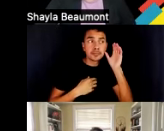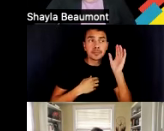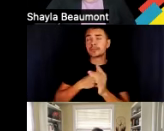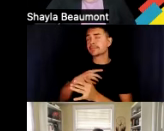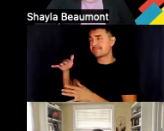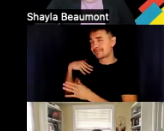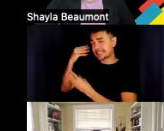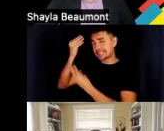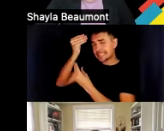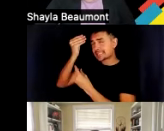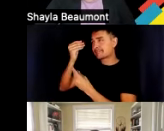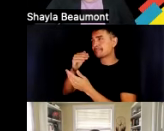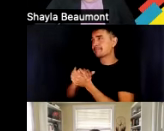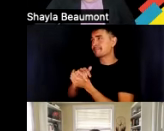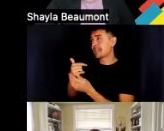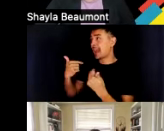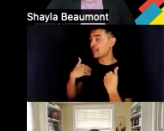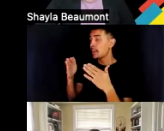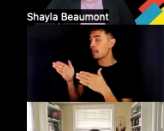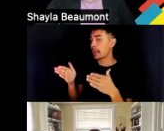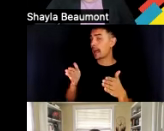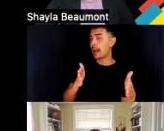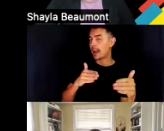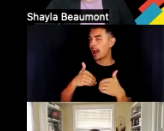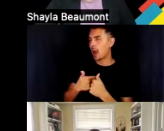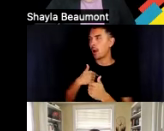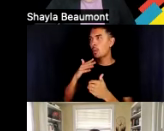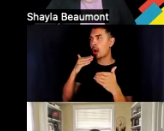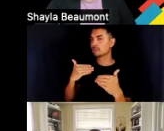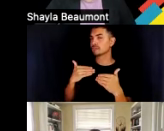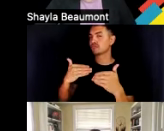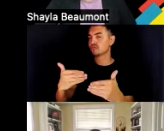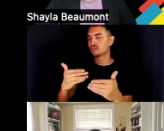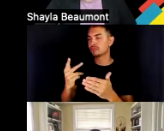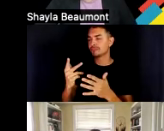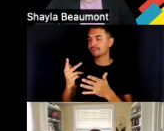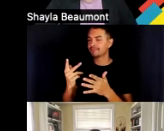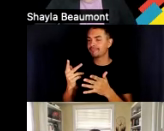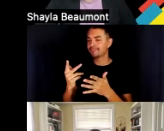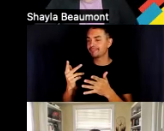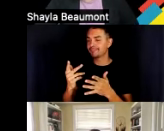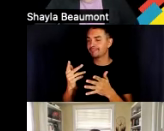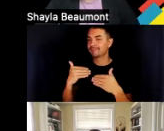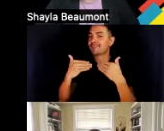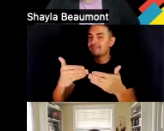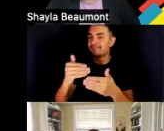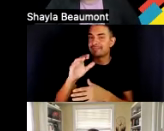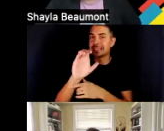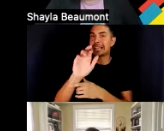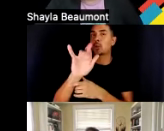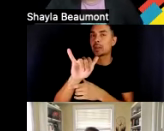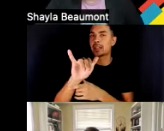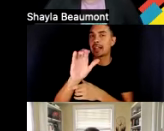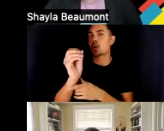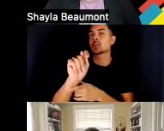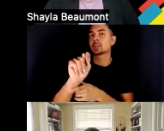or has a plan, right, about how they're going to try to carry out this plan,